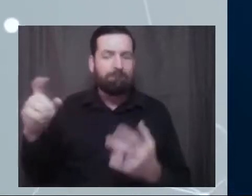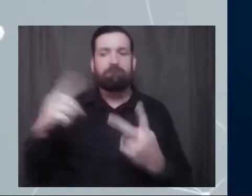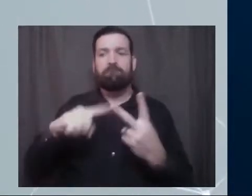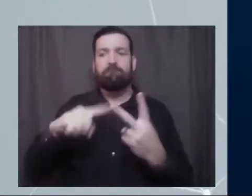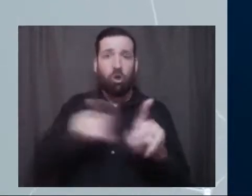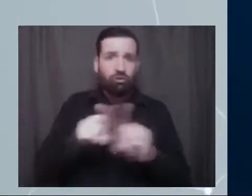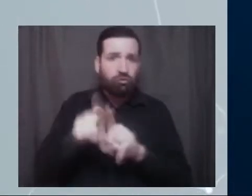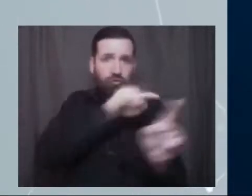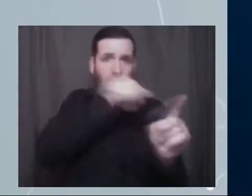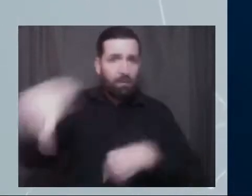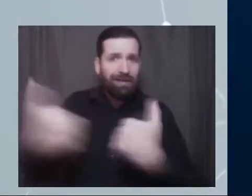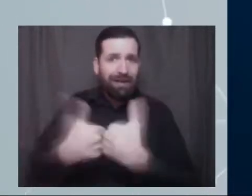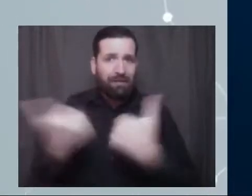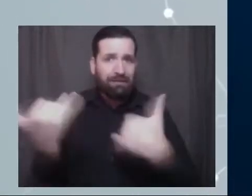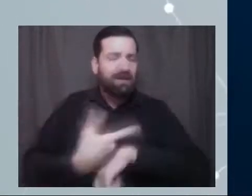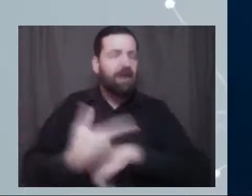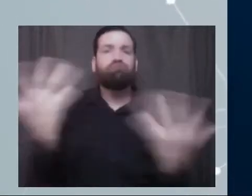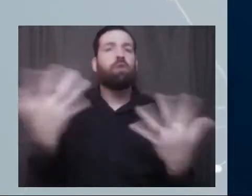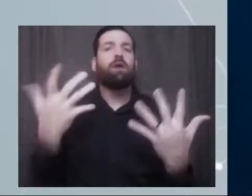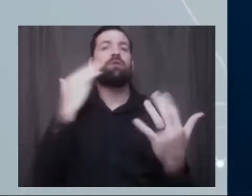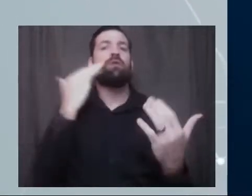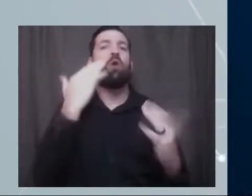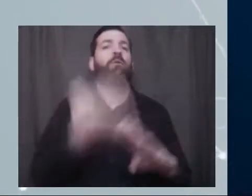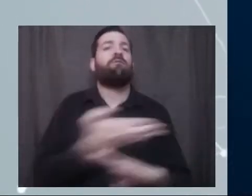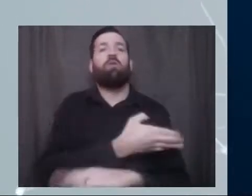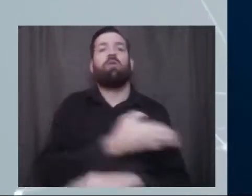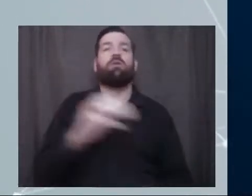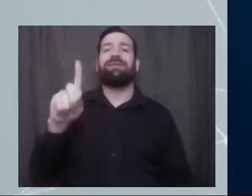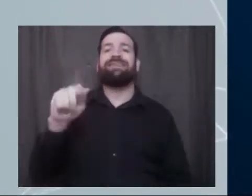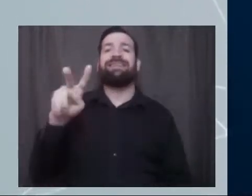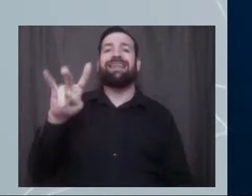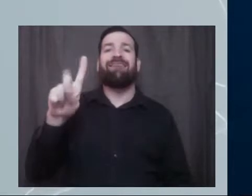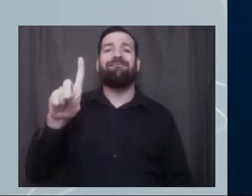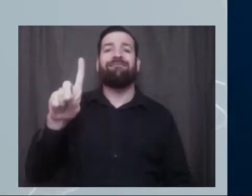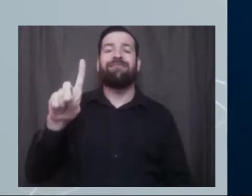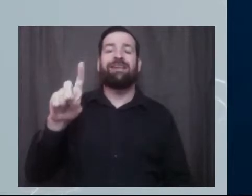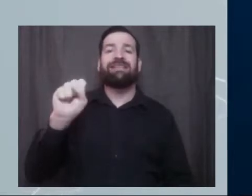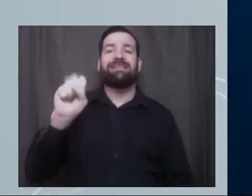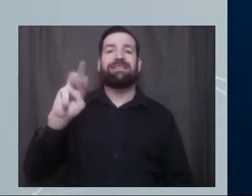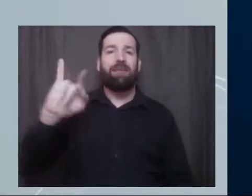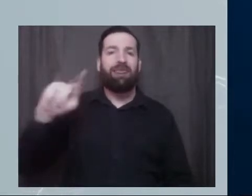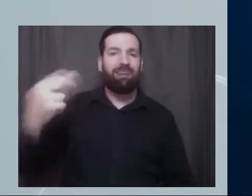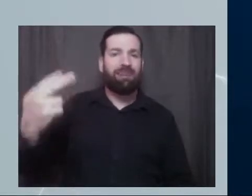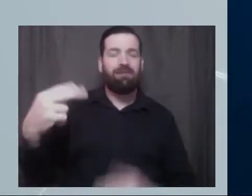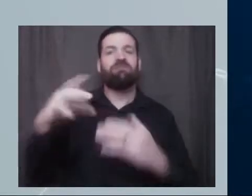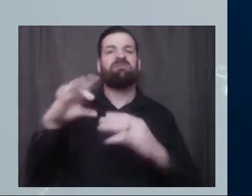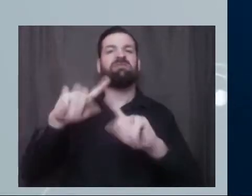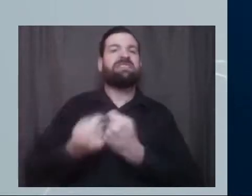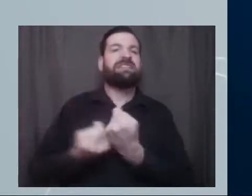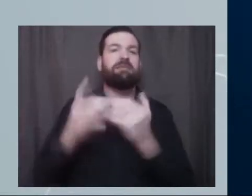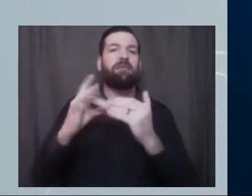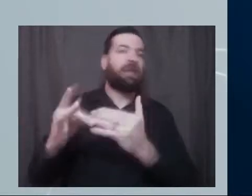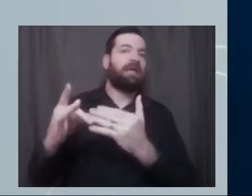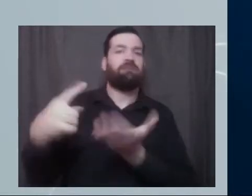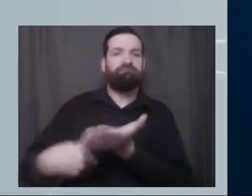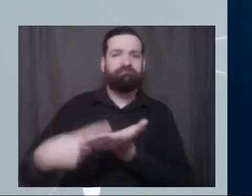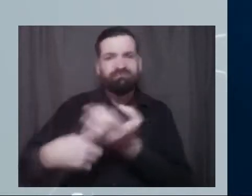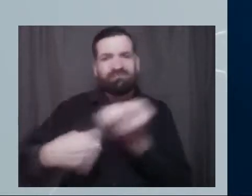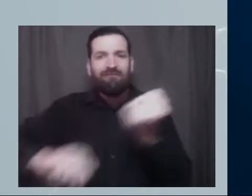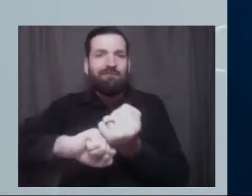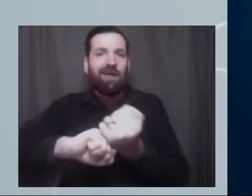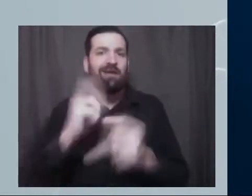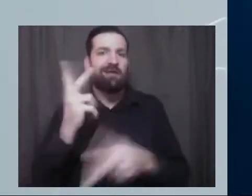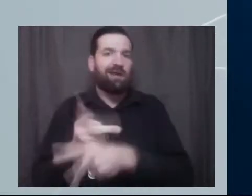when you do get out here. Dave Smith, Community Partnership Team Lead, talks about fan care and how we take care of fans when they come out here